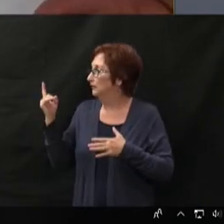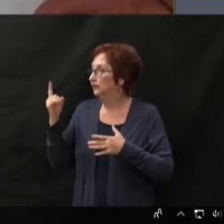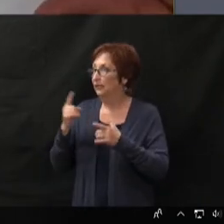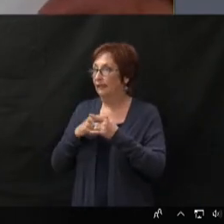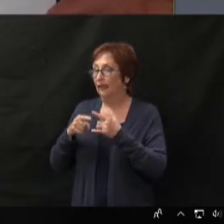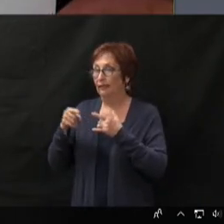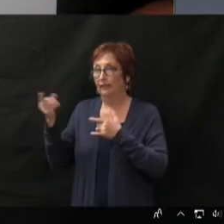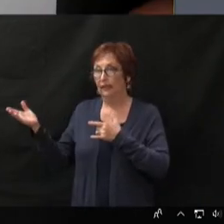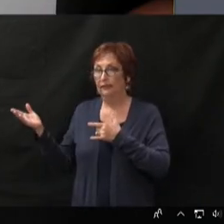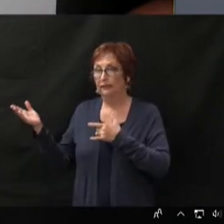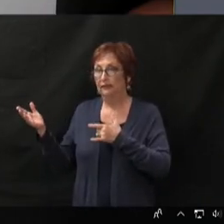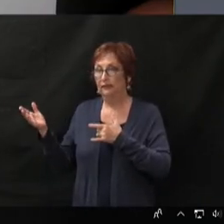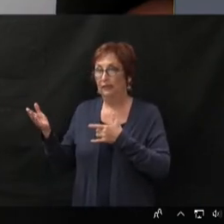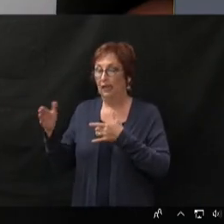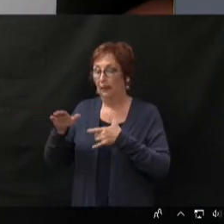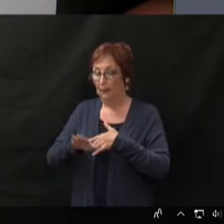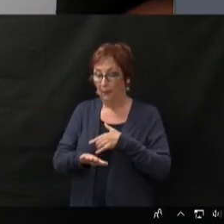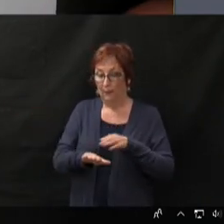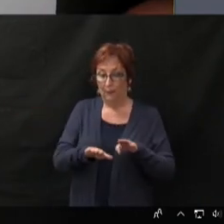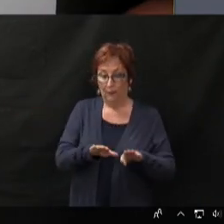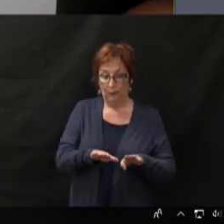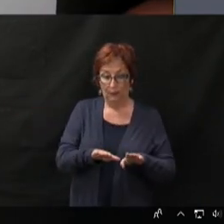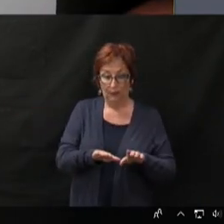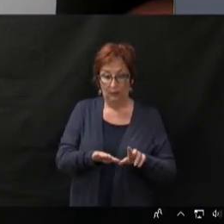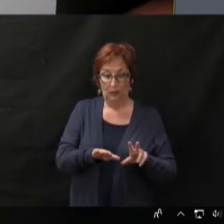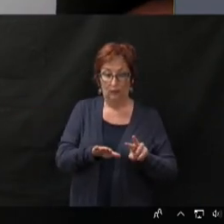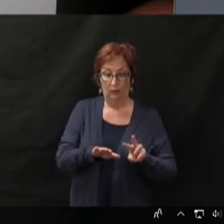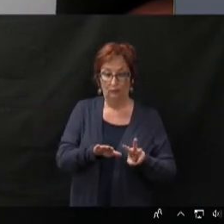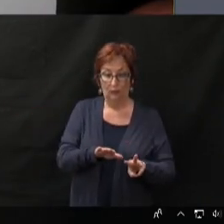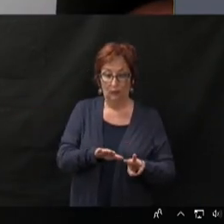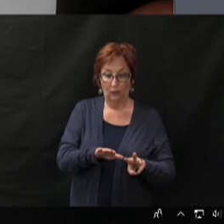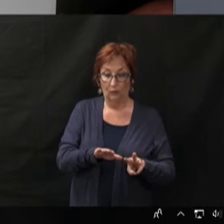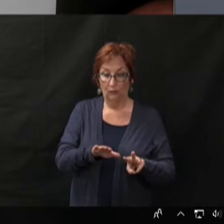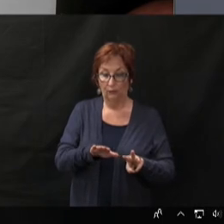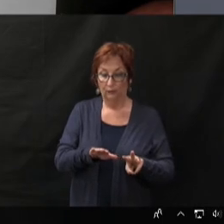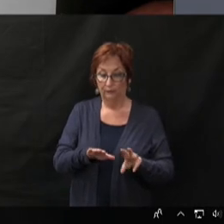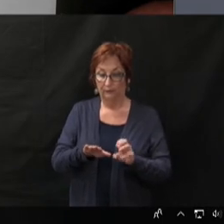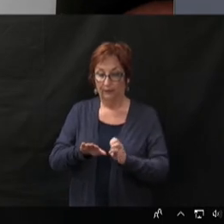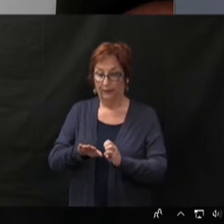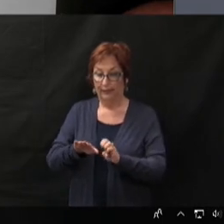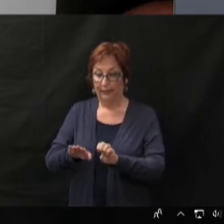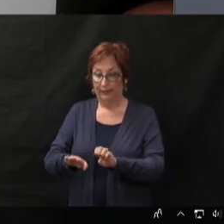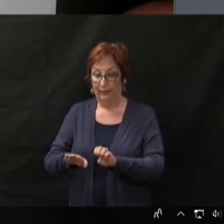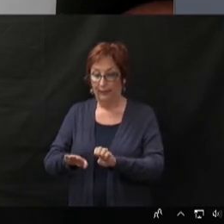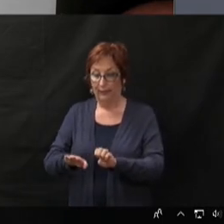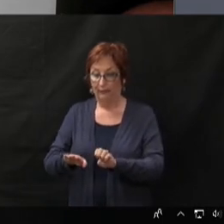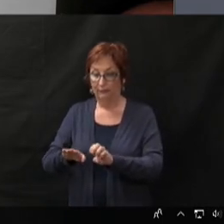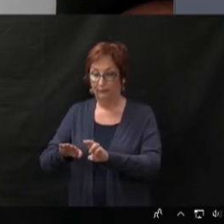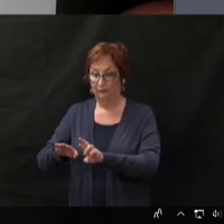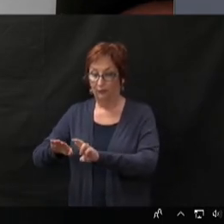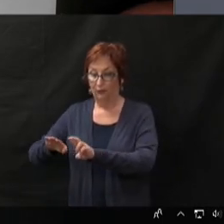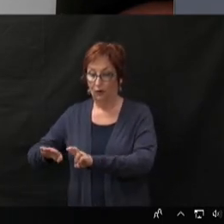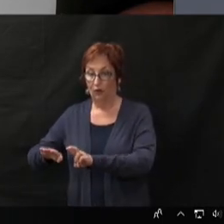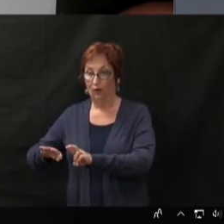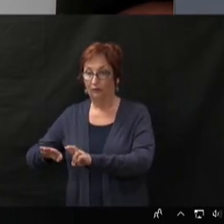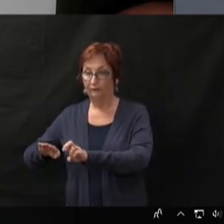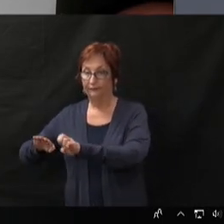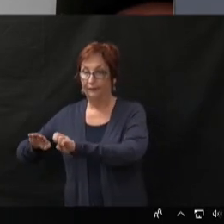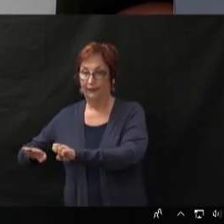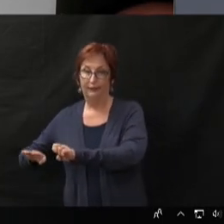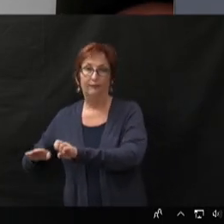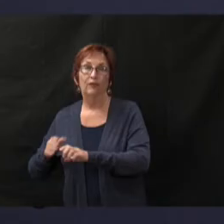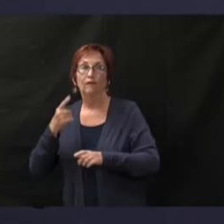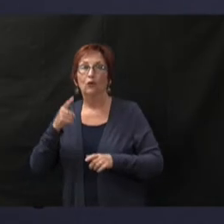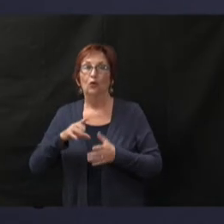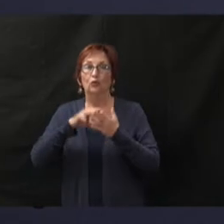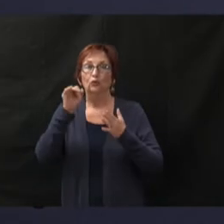this, and then this, where they're only saying the letters, not the sounds? For a student who has visual spatial problems, I